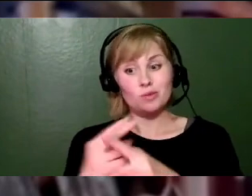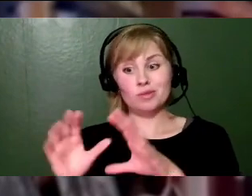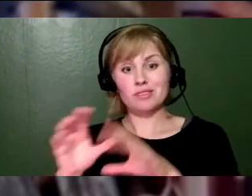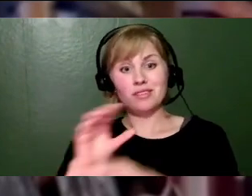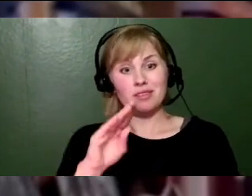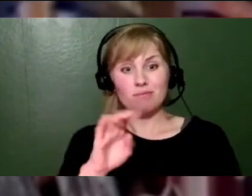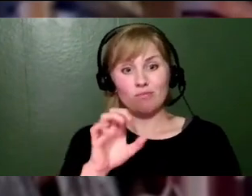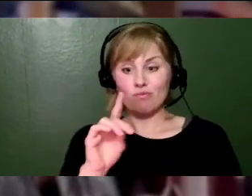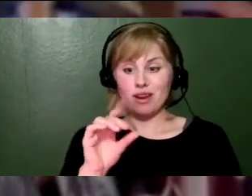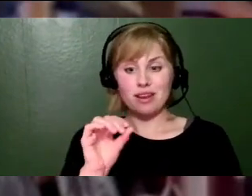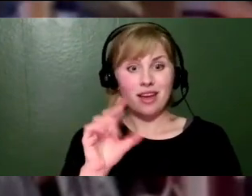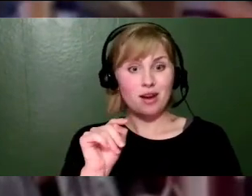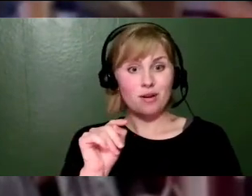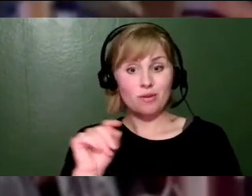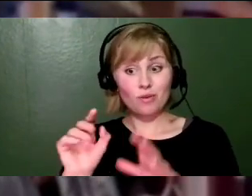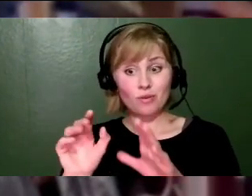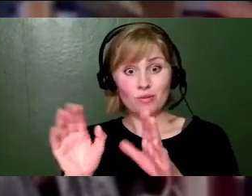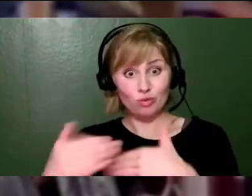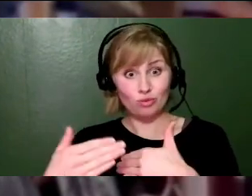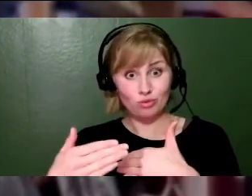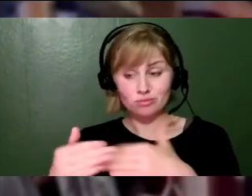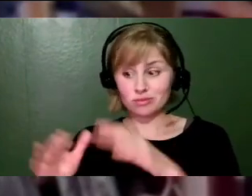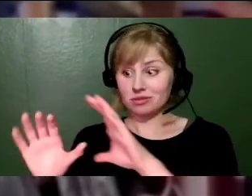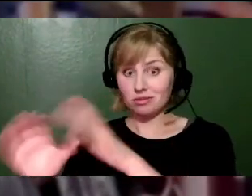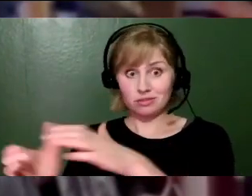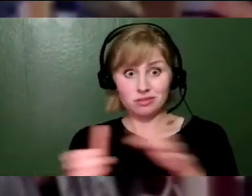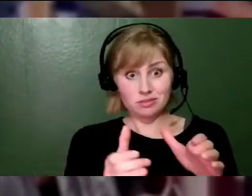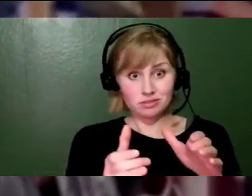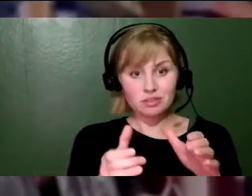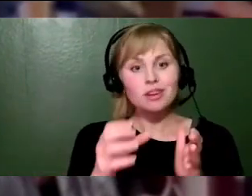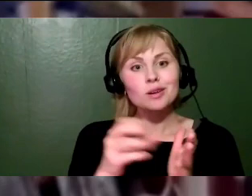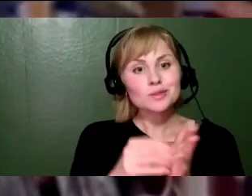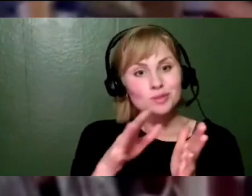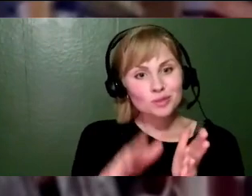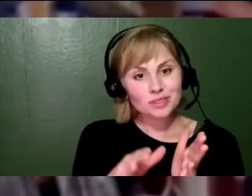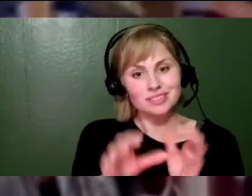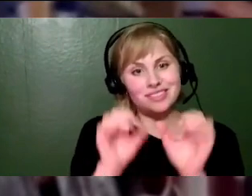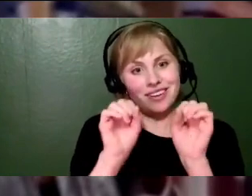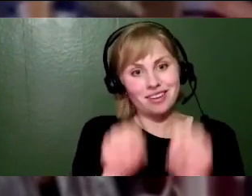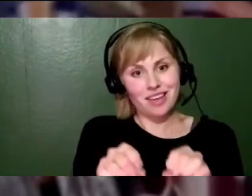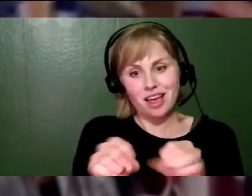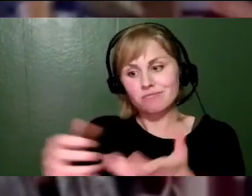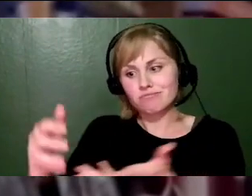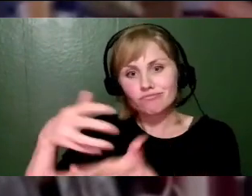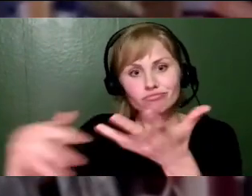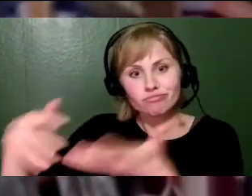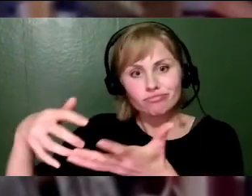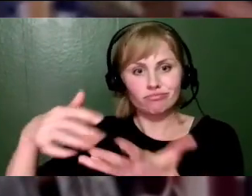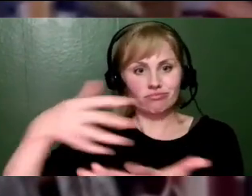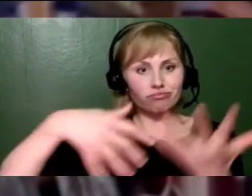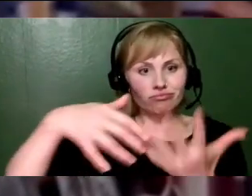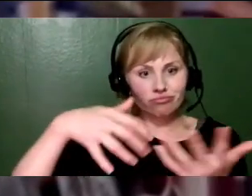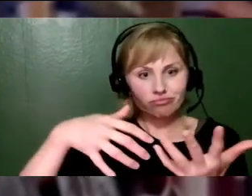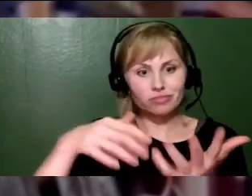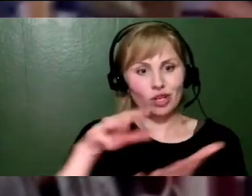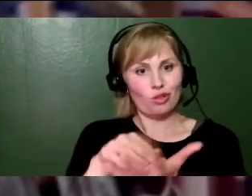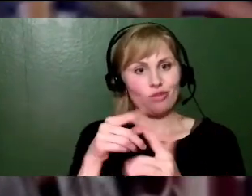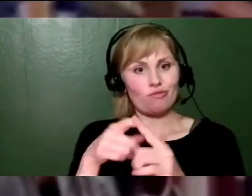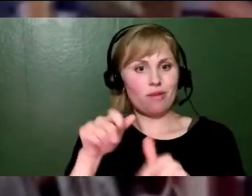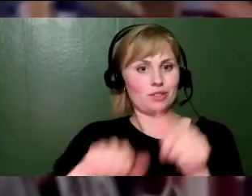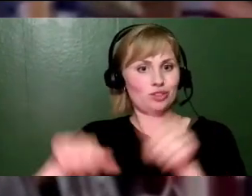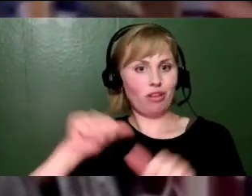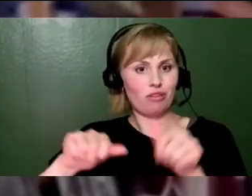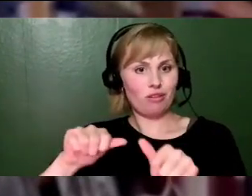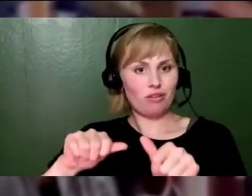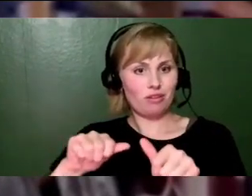students talk to each other and learn from each other. And they learn a lot by talking through problems. And so every class, I try to make sure that